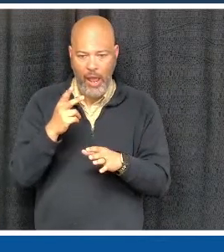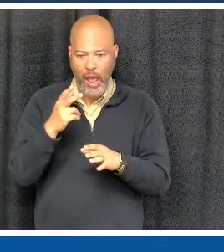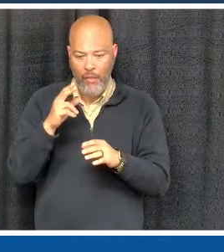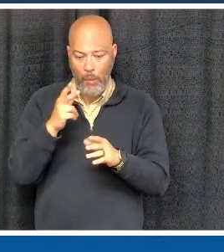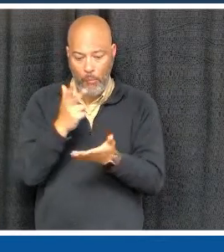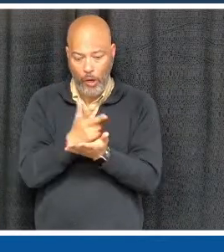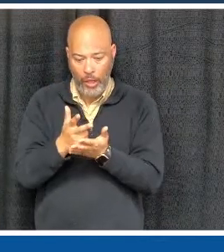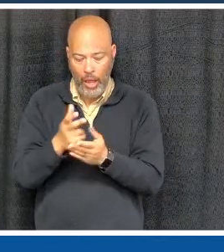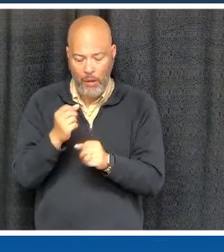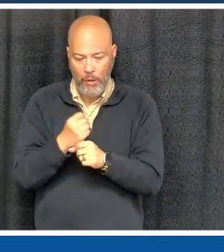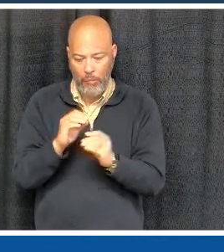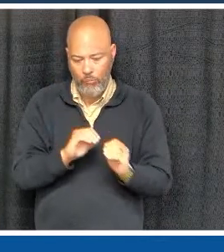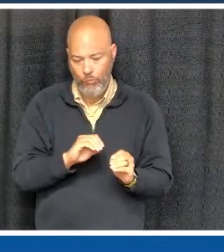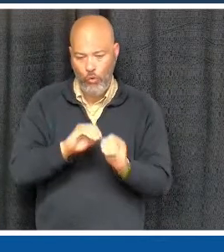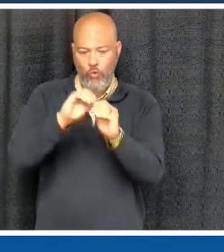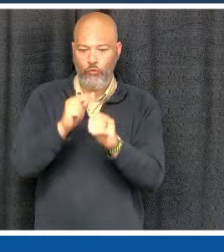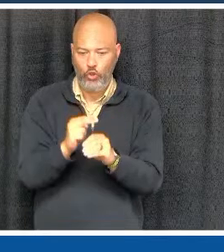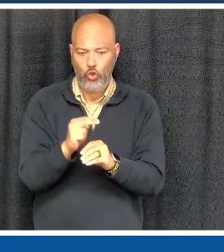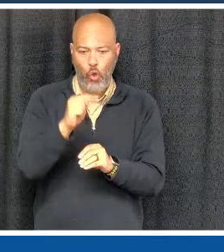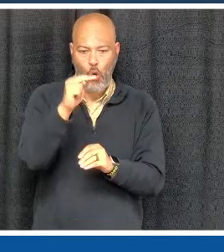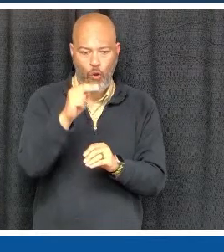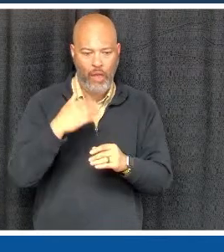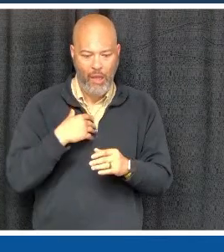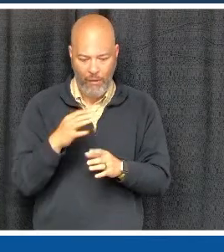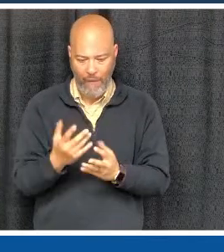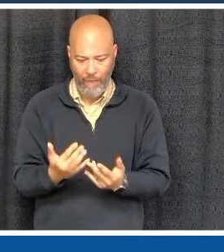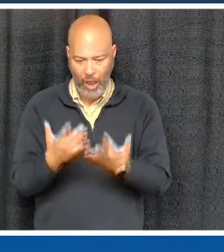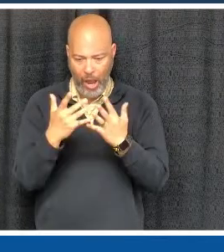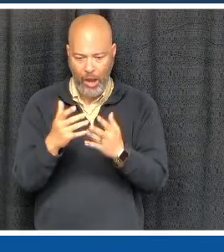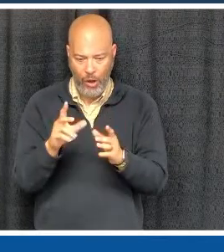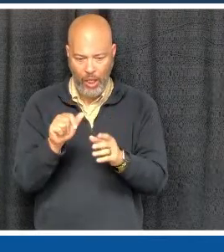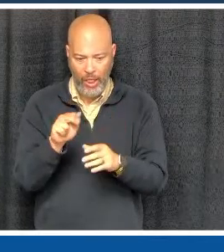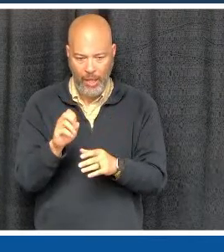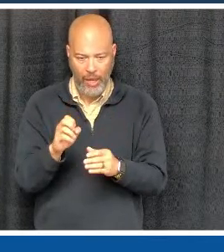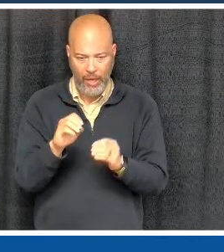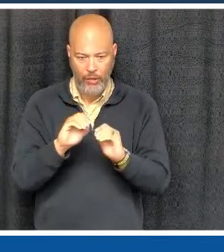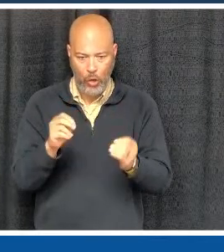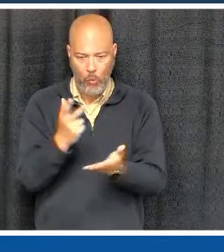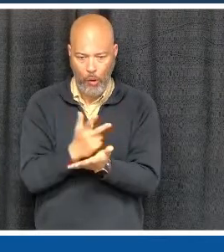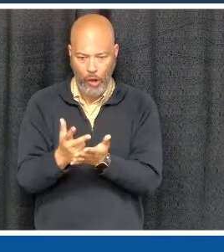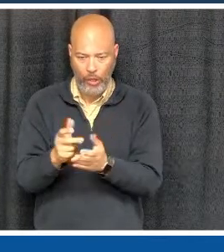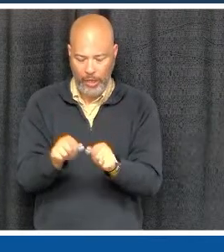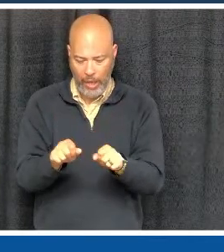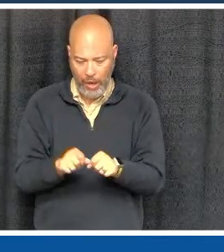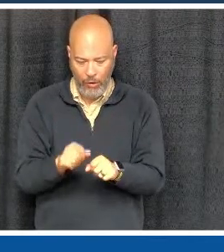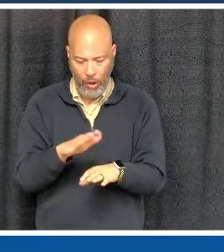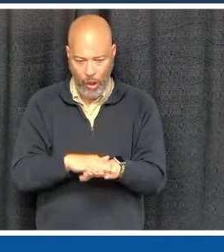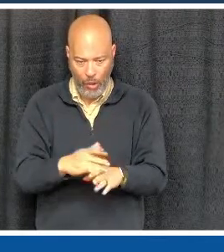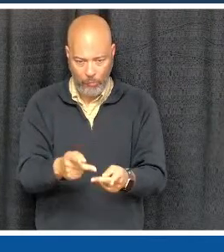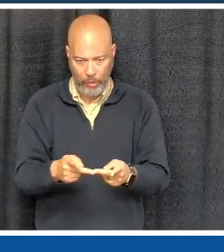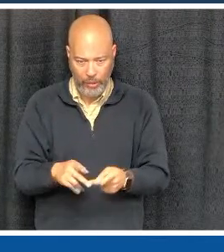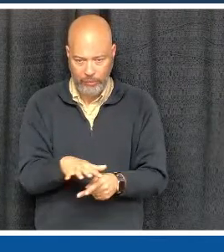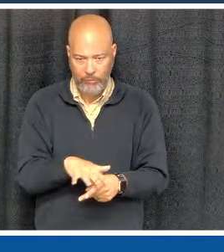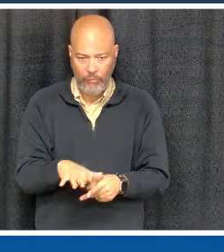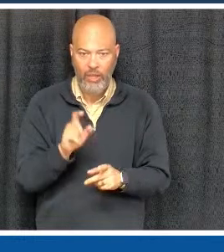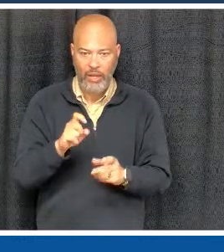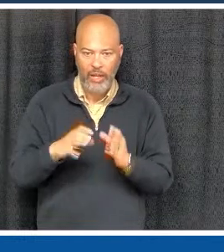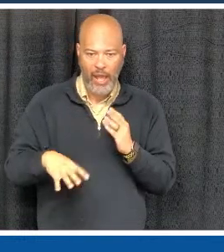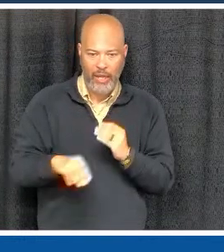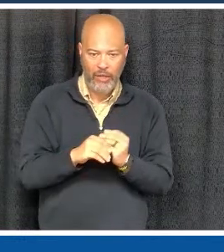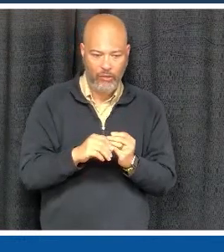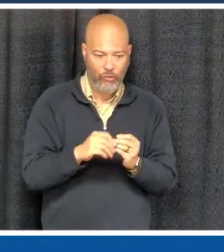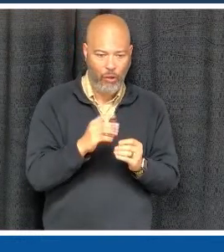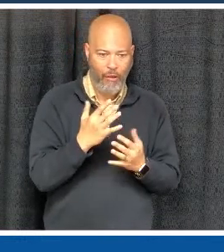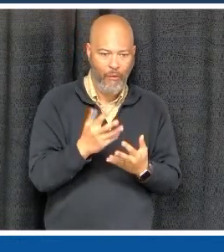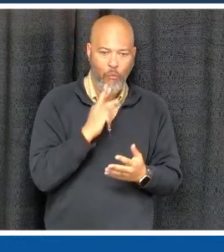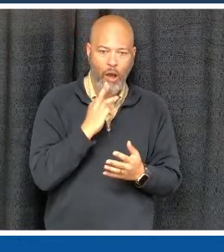possible, and declare a fire lane no parking area on site, which they have done. They need to locate an additional hydrant at the southeast corner